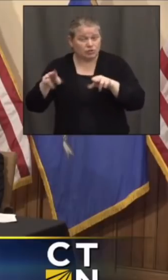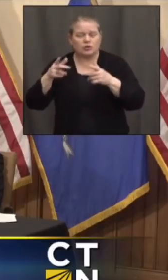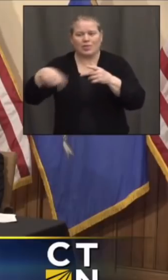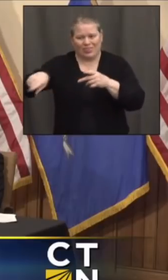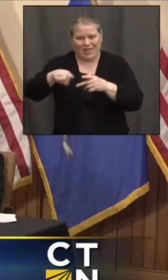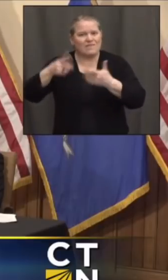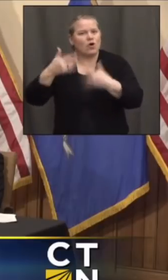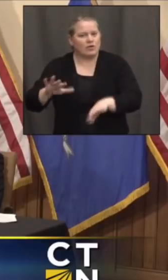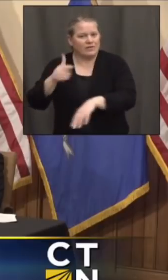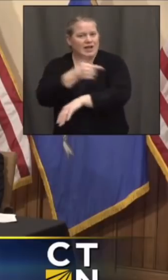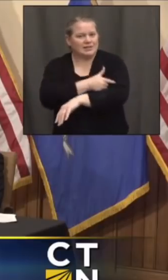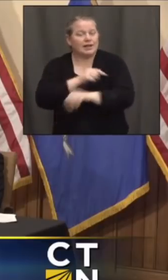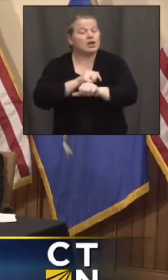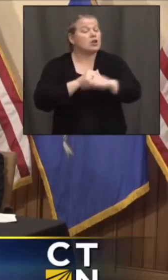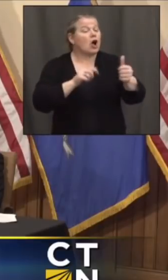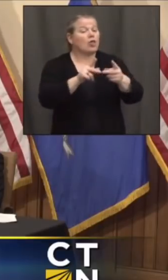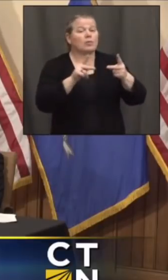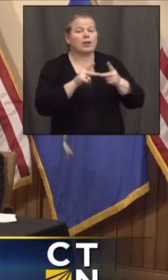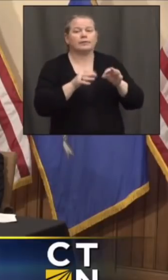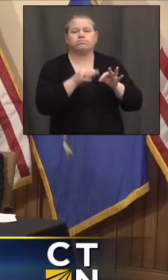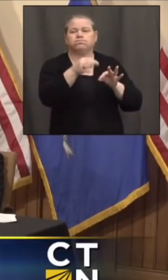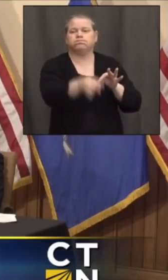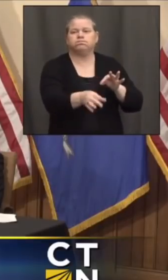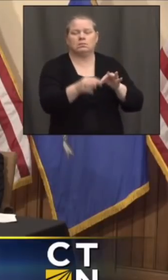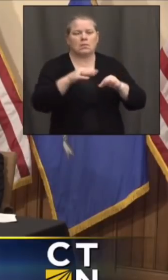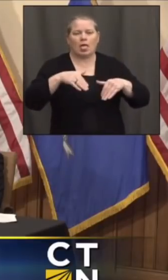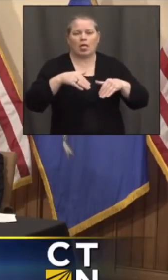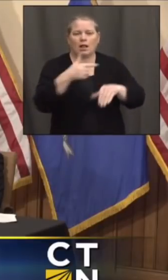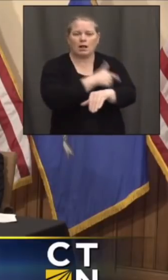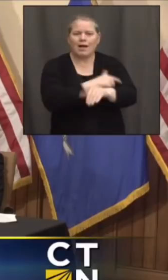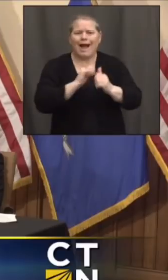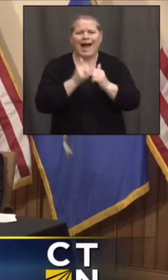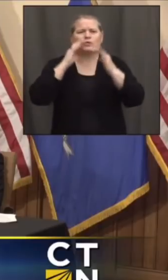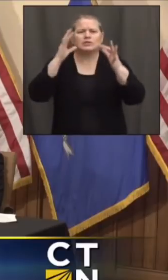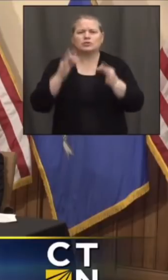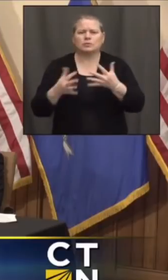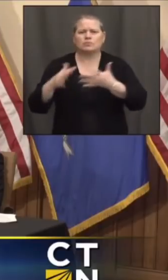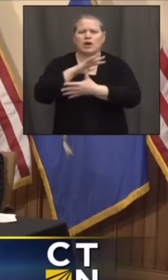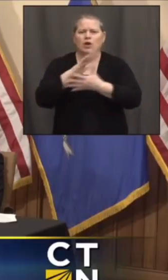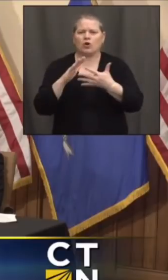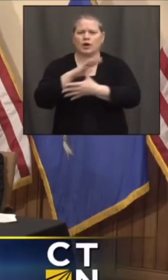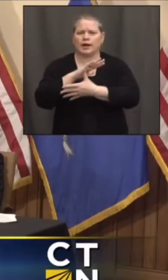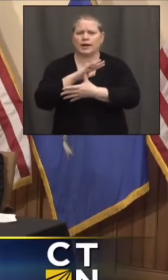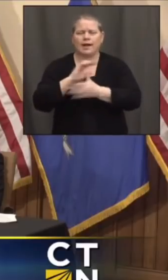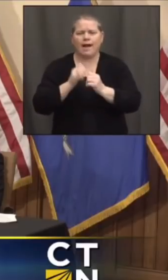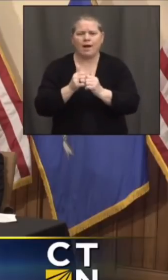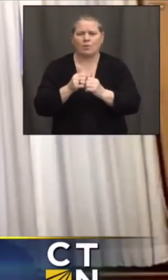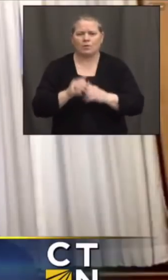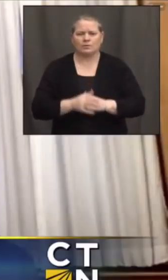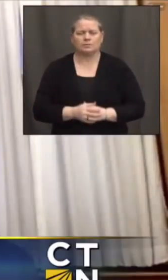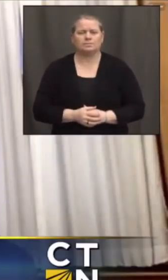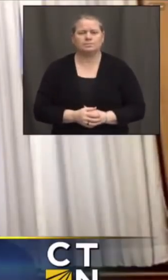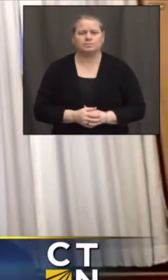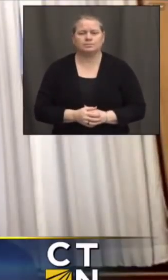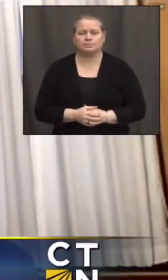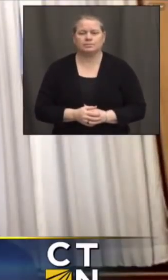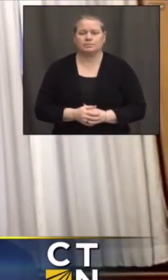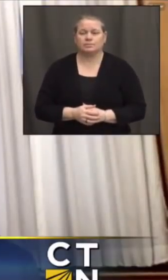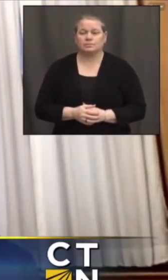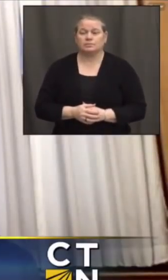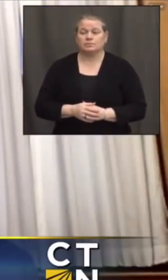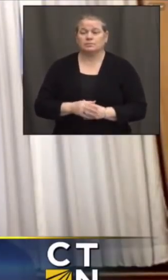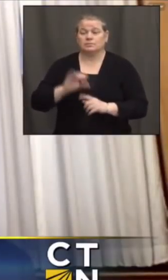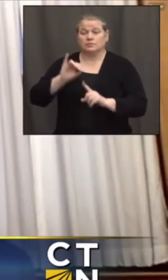vaccinated, and then other places that haven't. So how is priority determined there? It's really a function of them